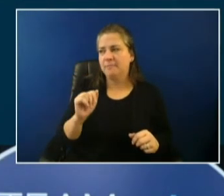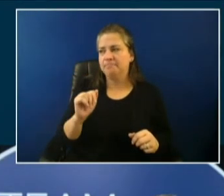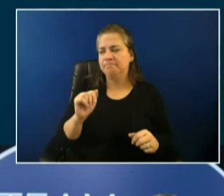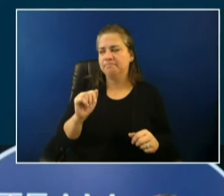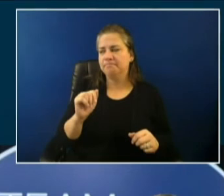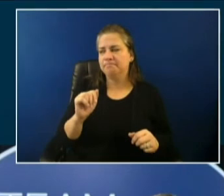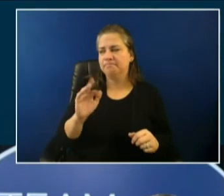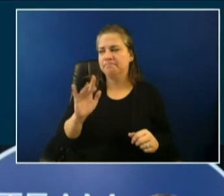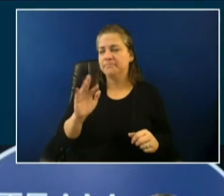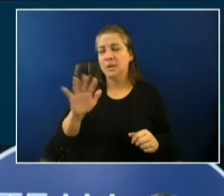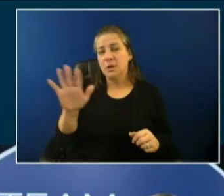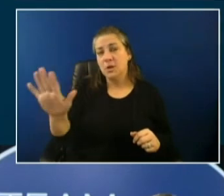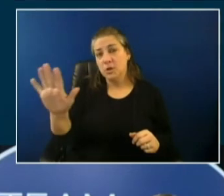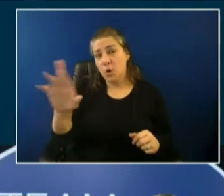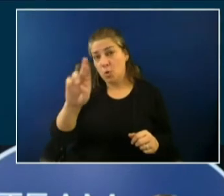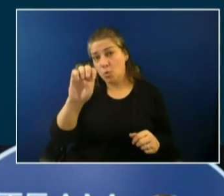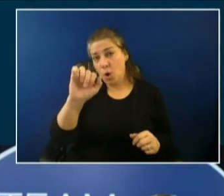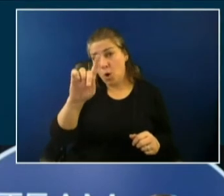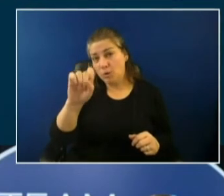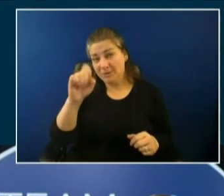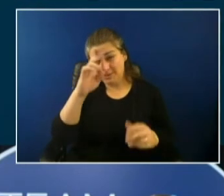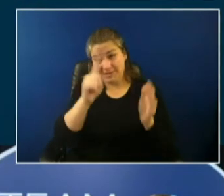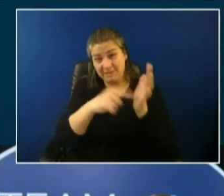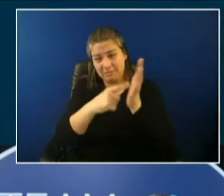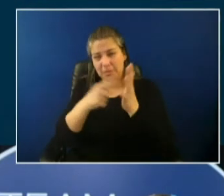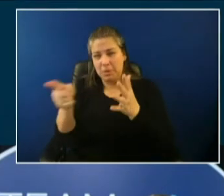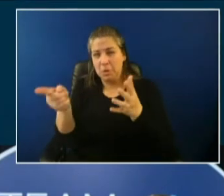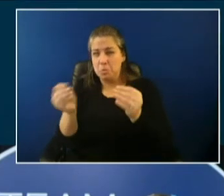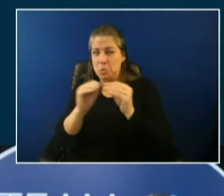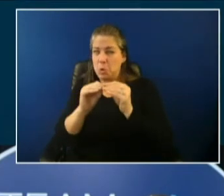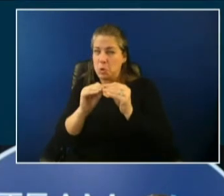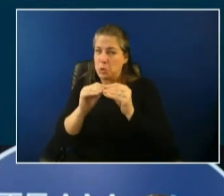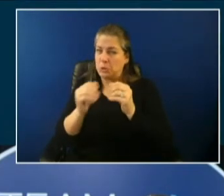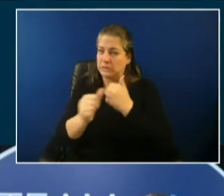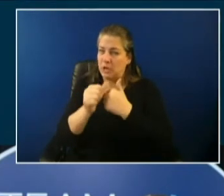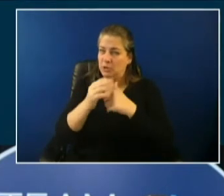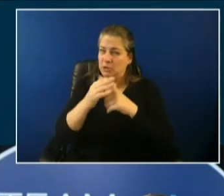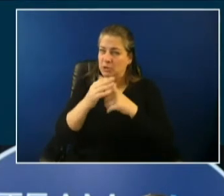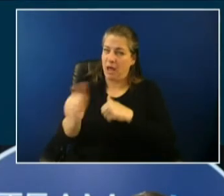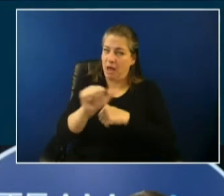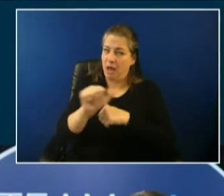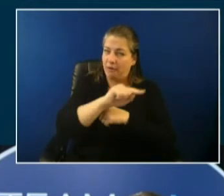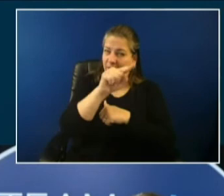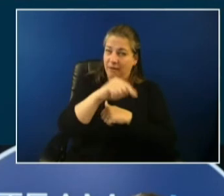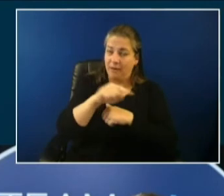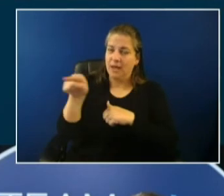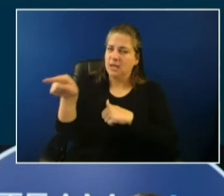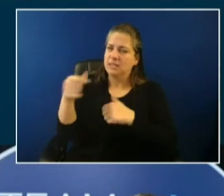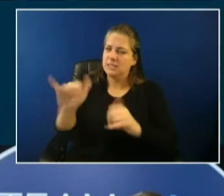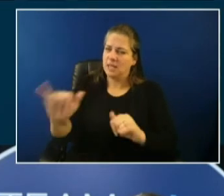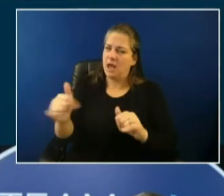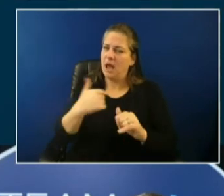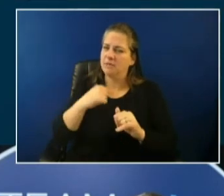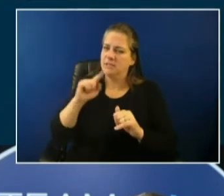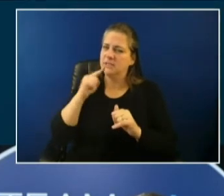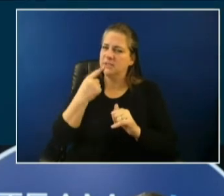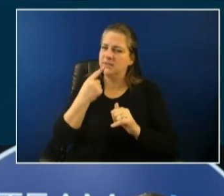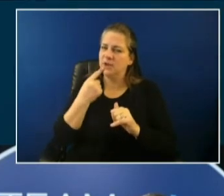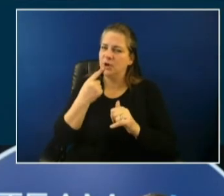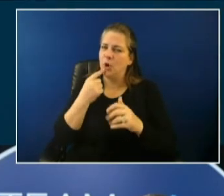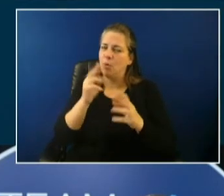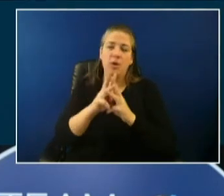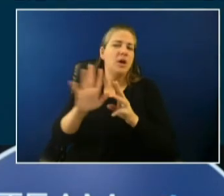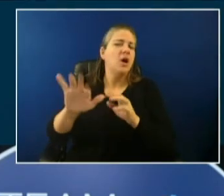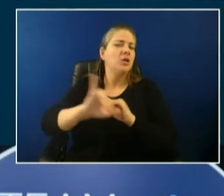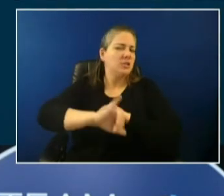roads that can be at times more treacherous than other regions, you are still facing a severe weather event. Stay off the roads if